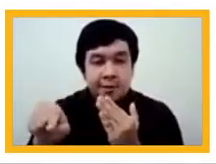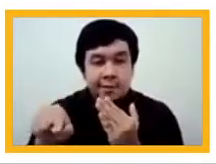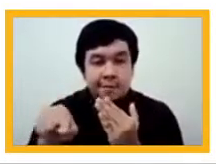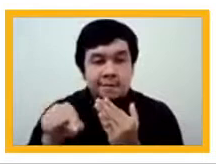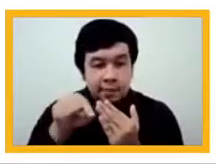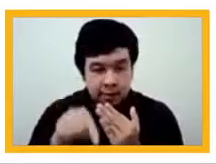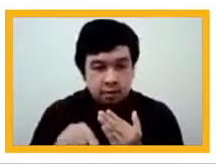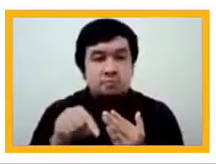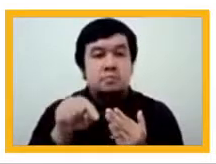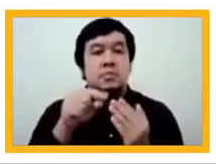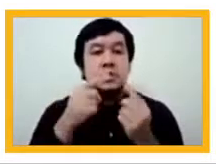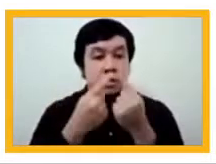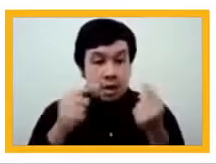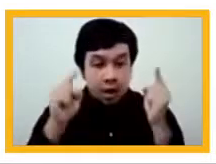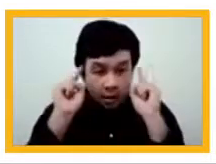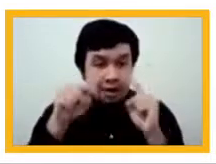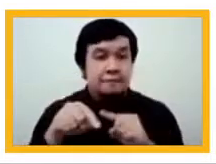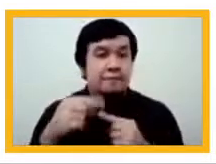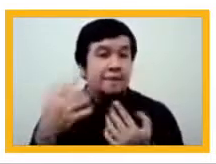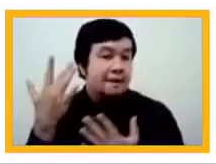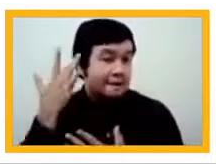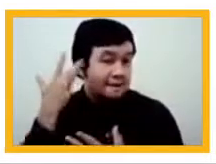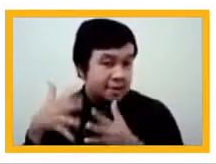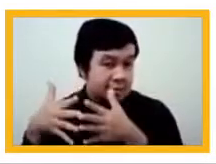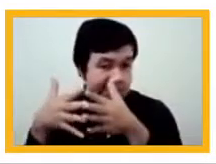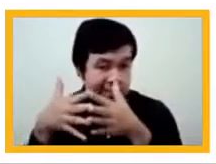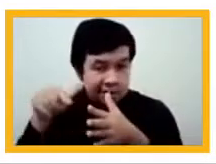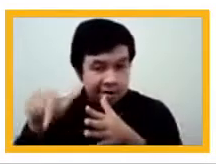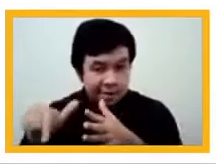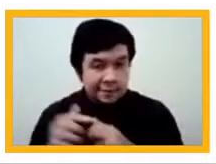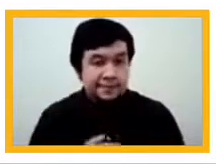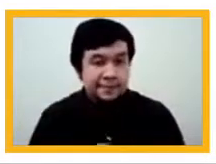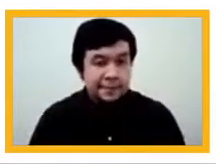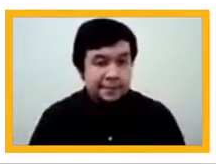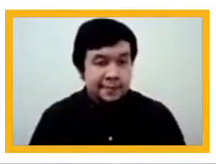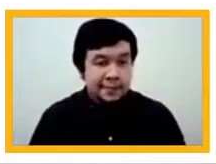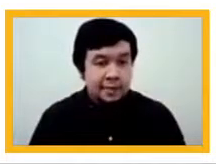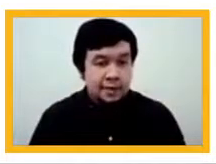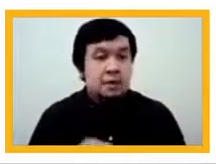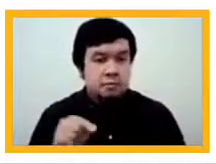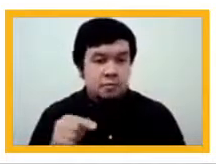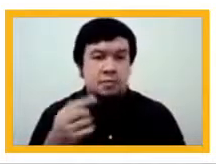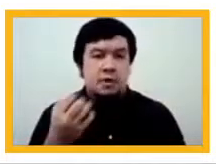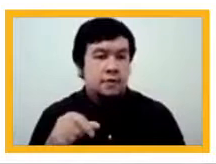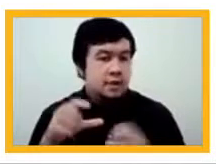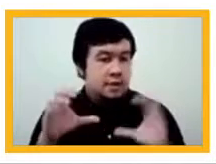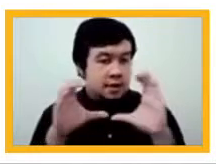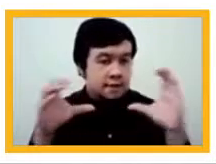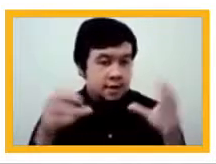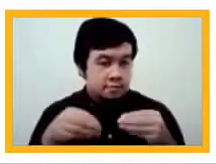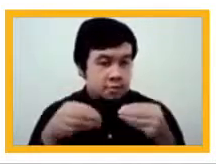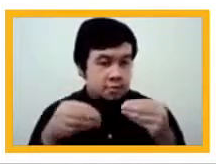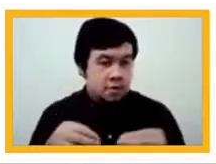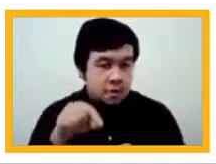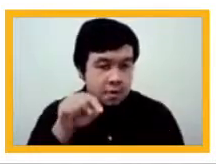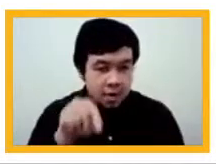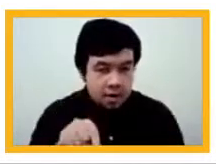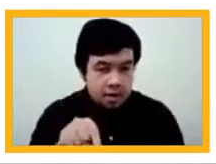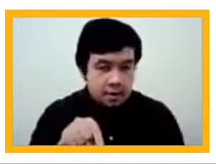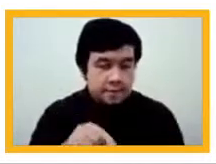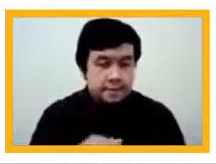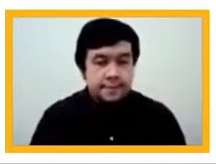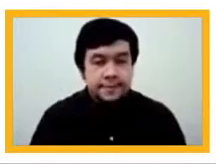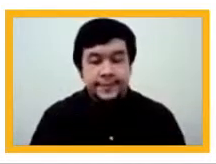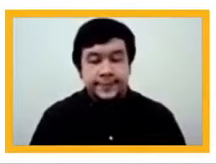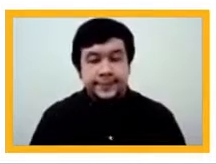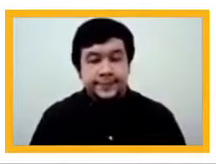and also winter vacation boot camp in San Jose area. And also, around